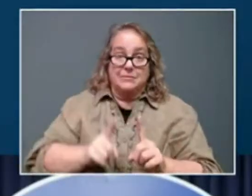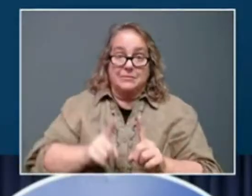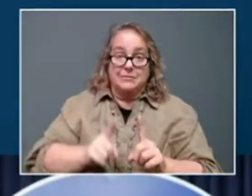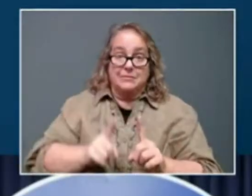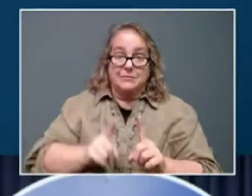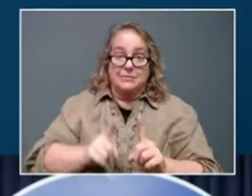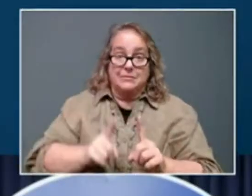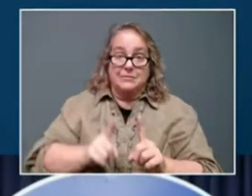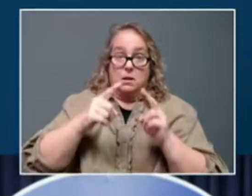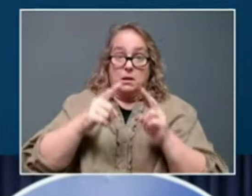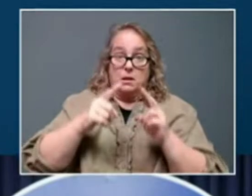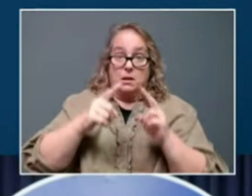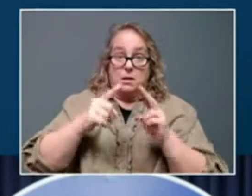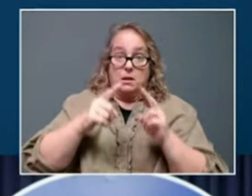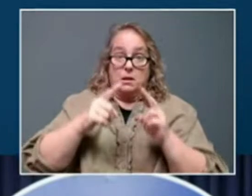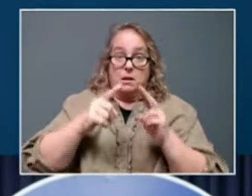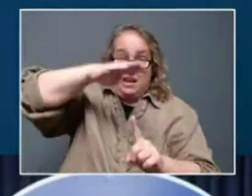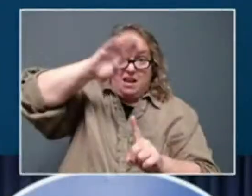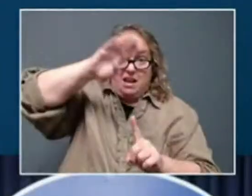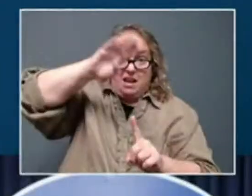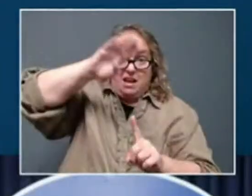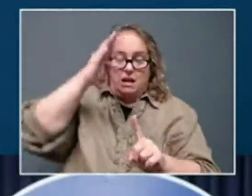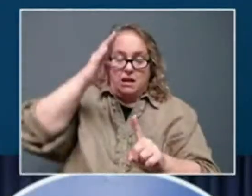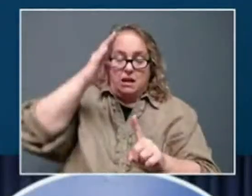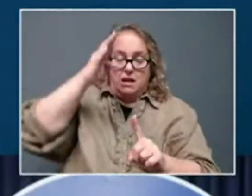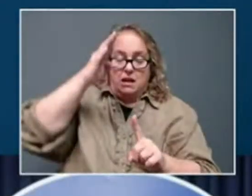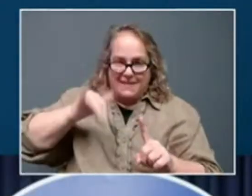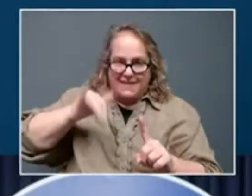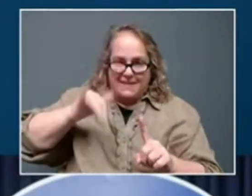the escalations that we have had.